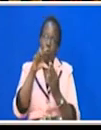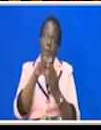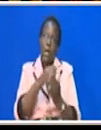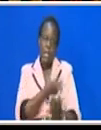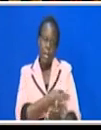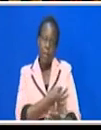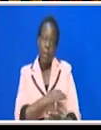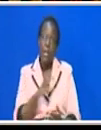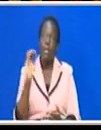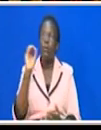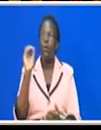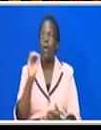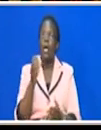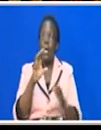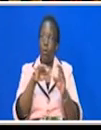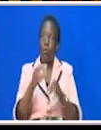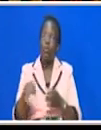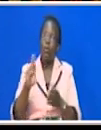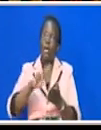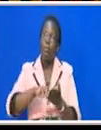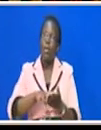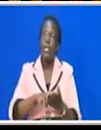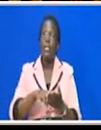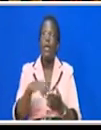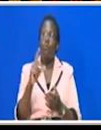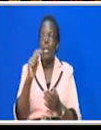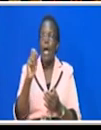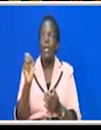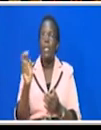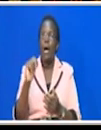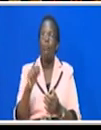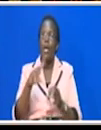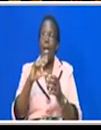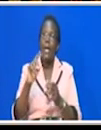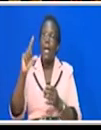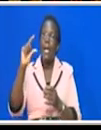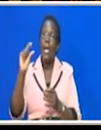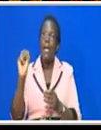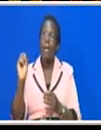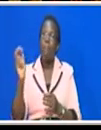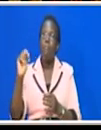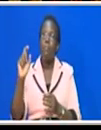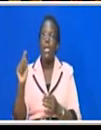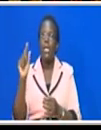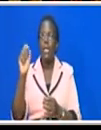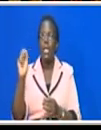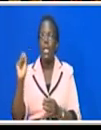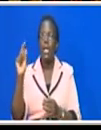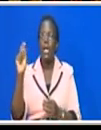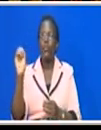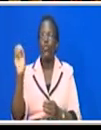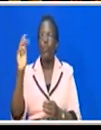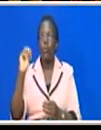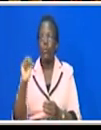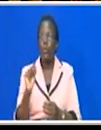disadvantage can also be replaced with a term like limitation. So we are saying,